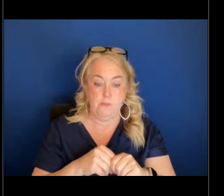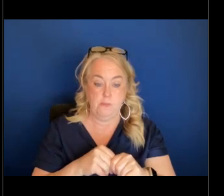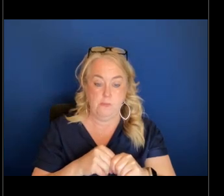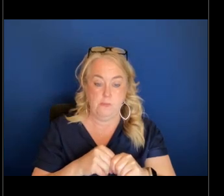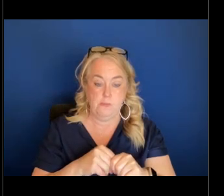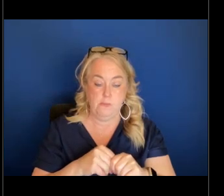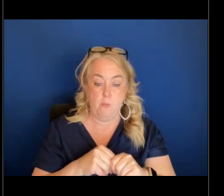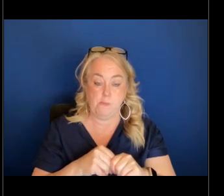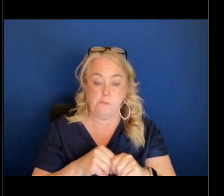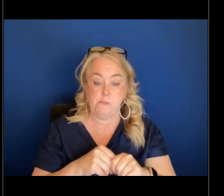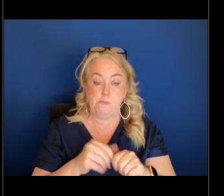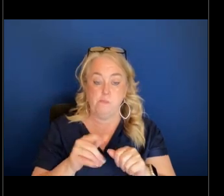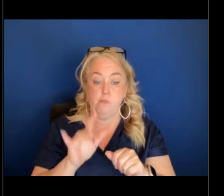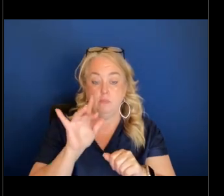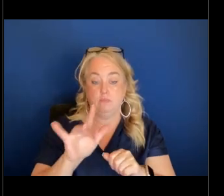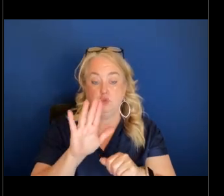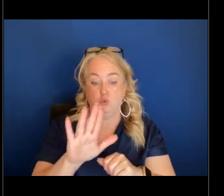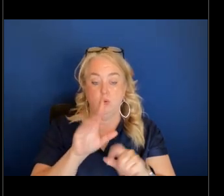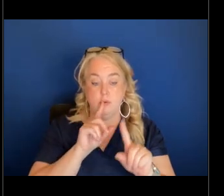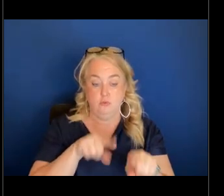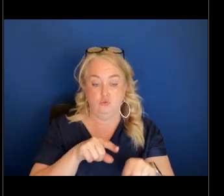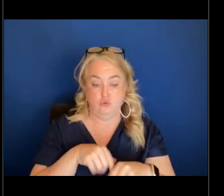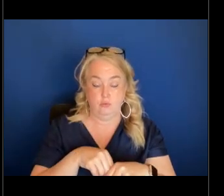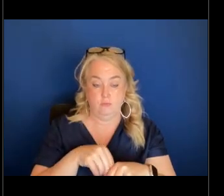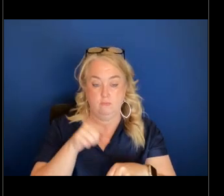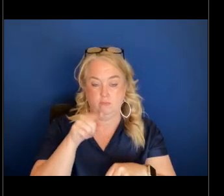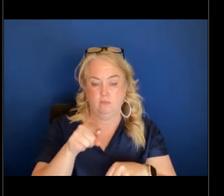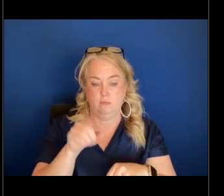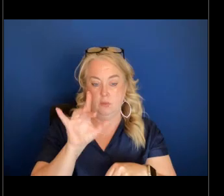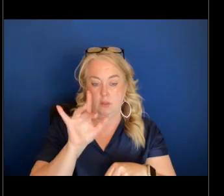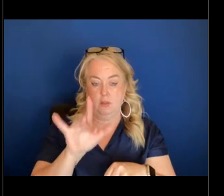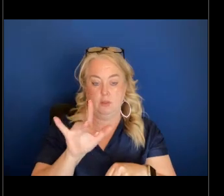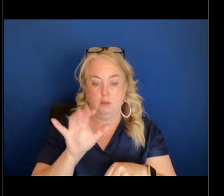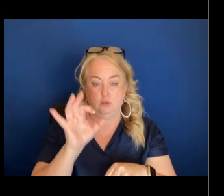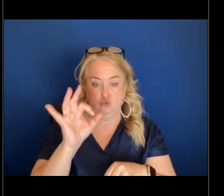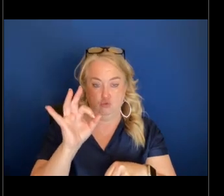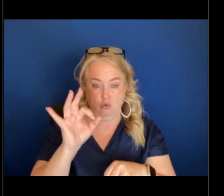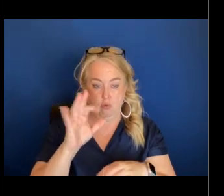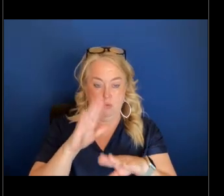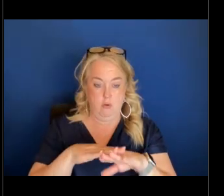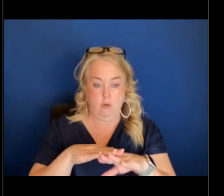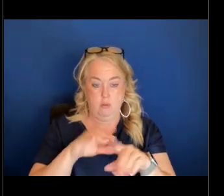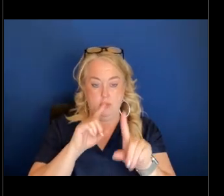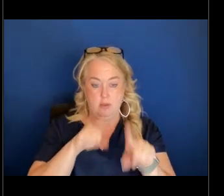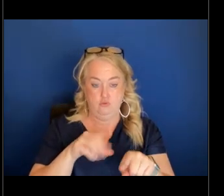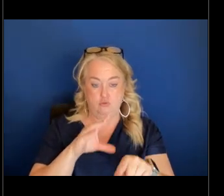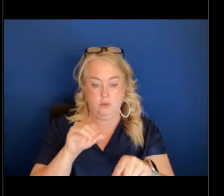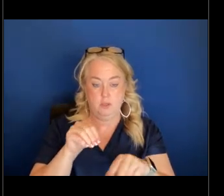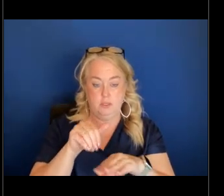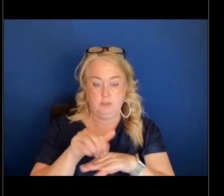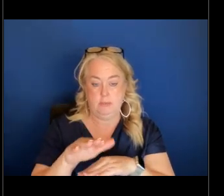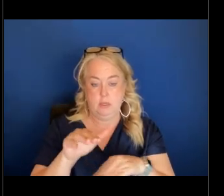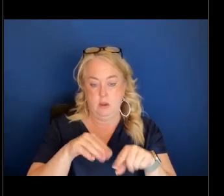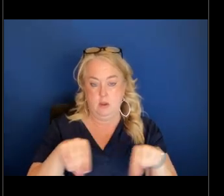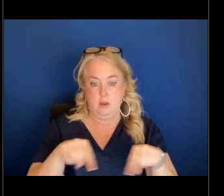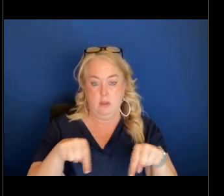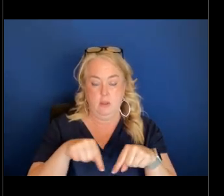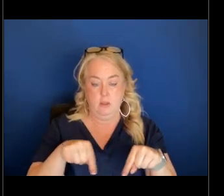To select your answer, click the circle next to the answer and hit Submit at the